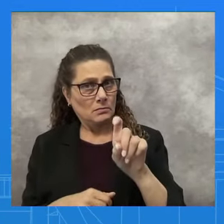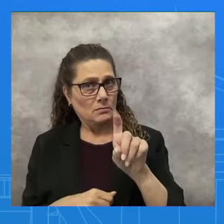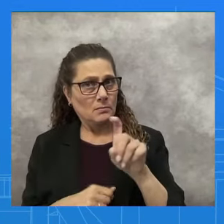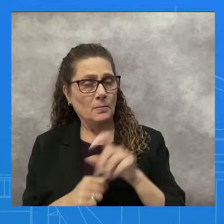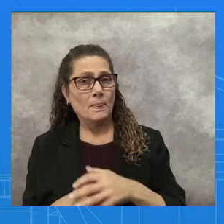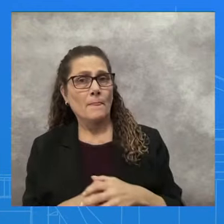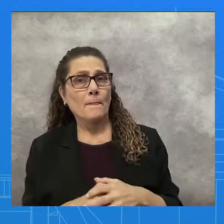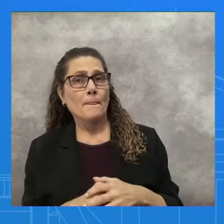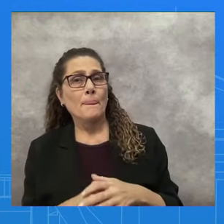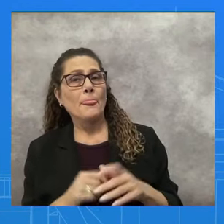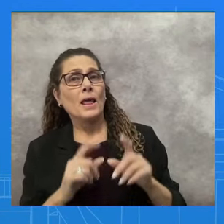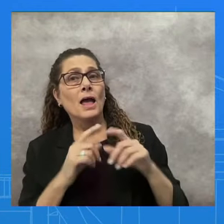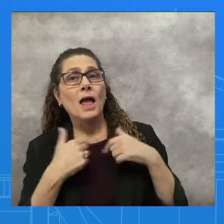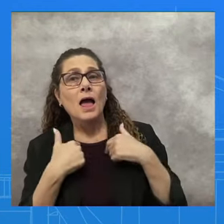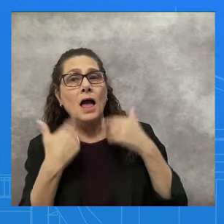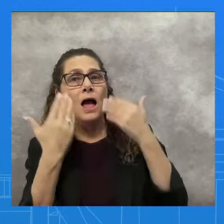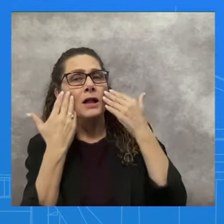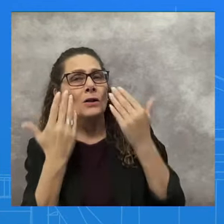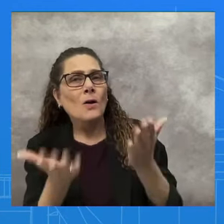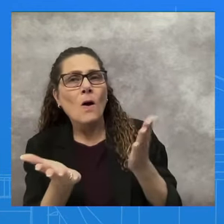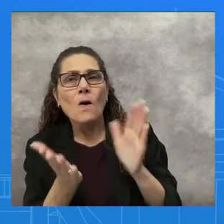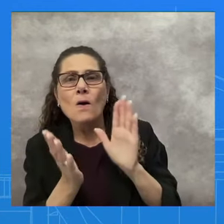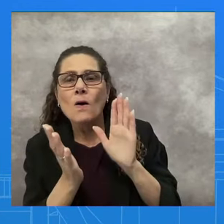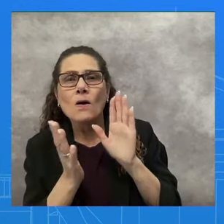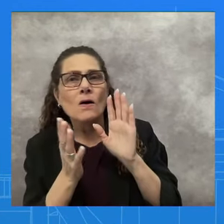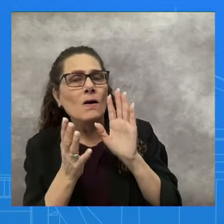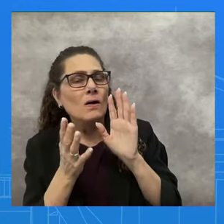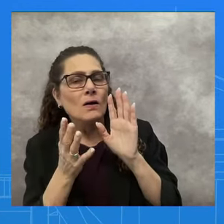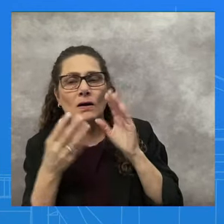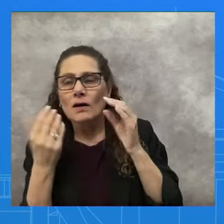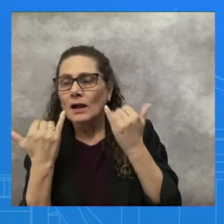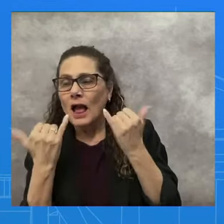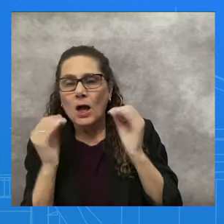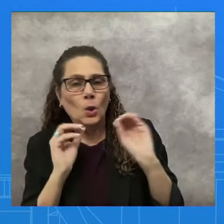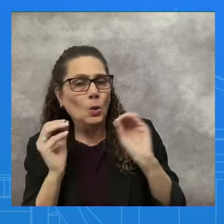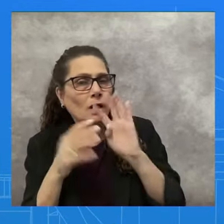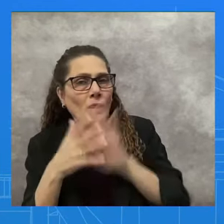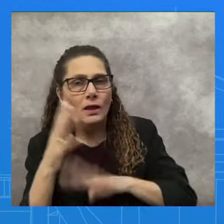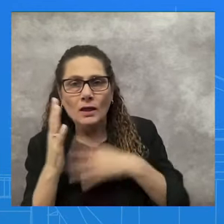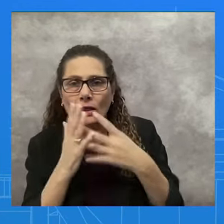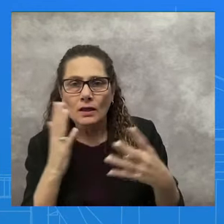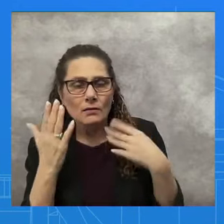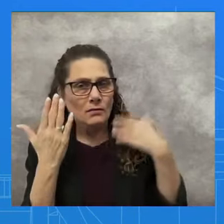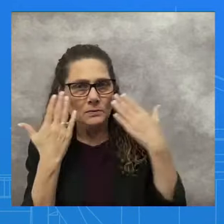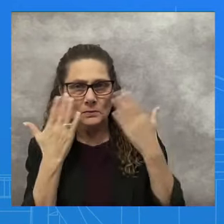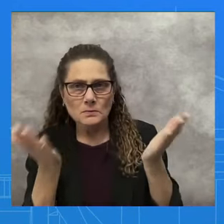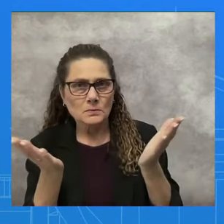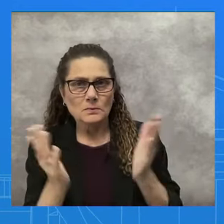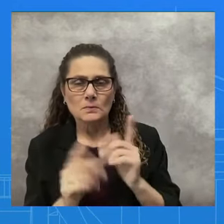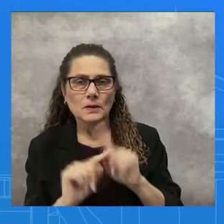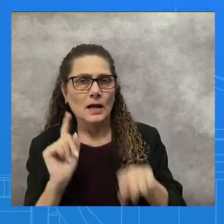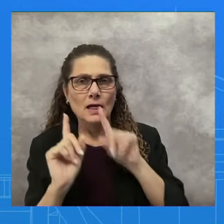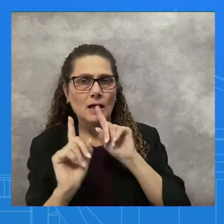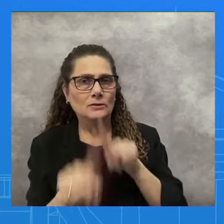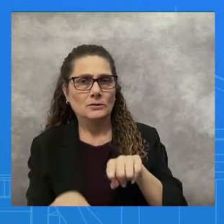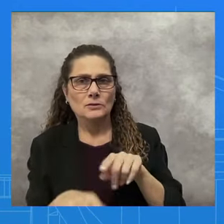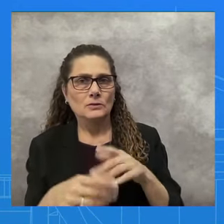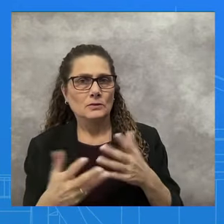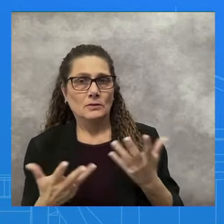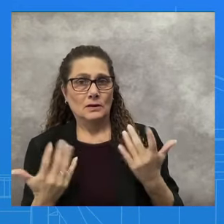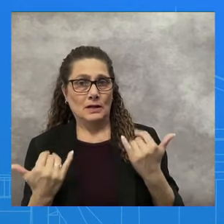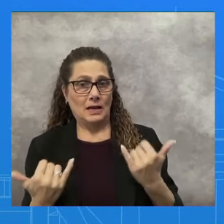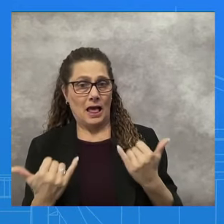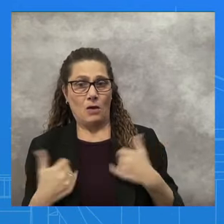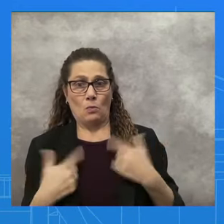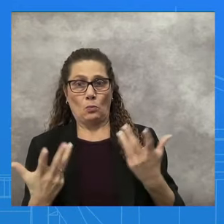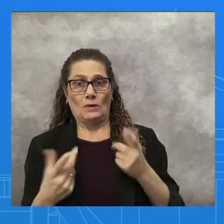just don't want to get ahead of what's going on, obviously, with the team. So I just don't have anything more to share at this time. But he will